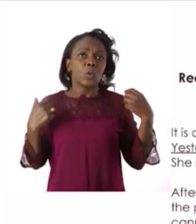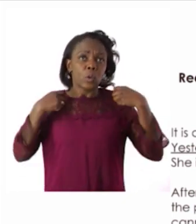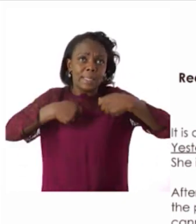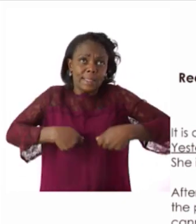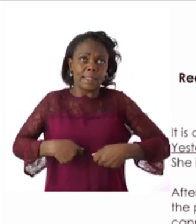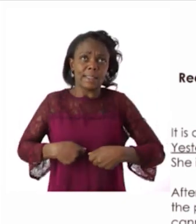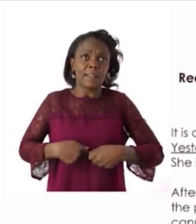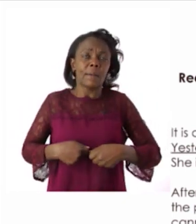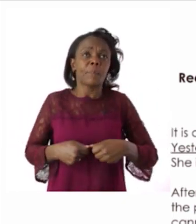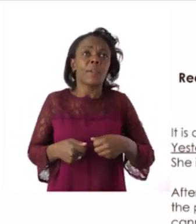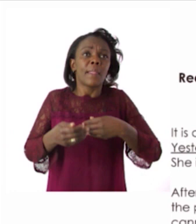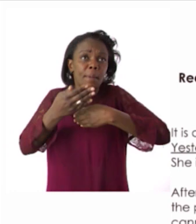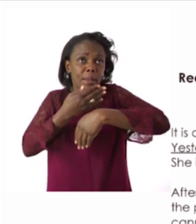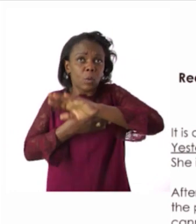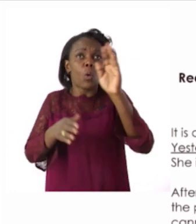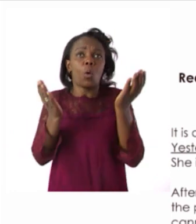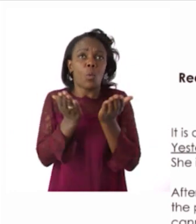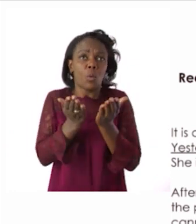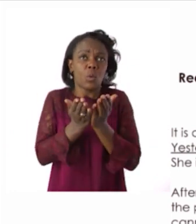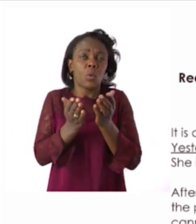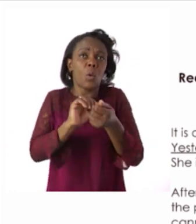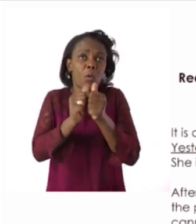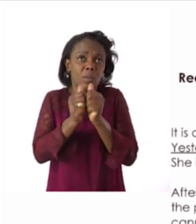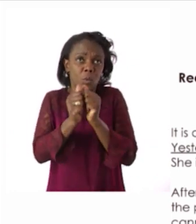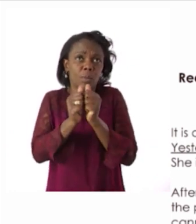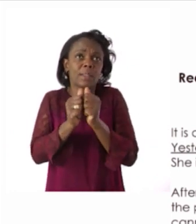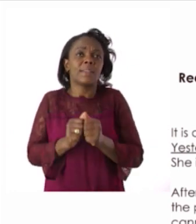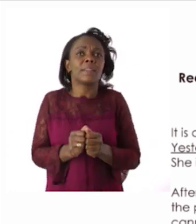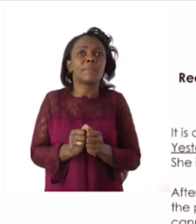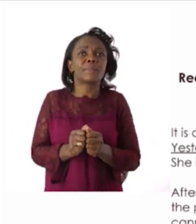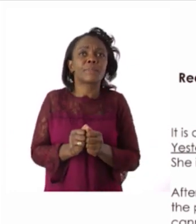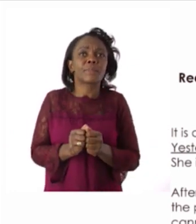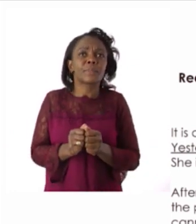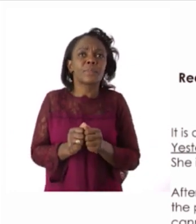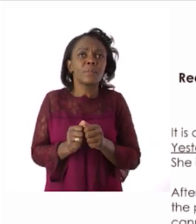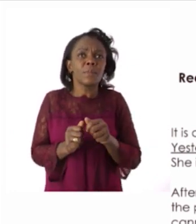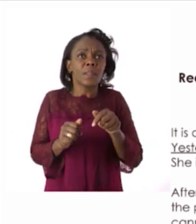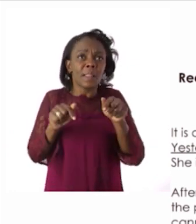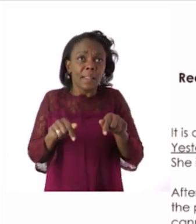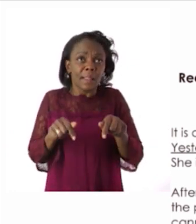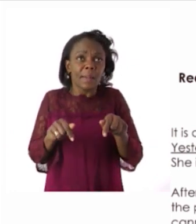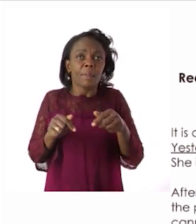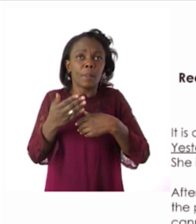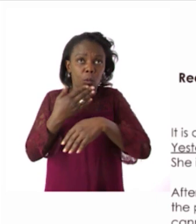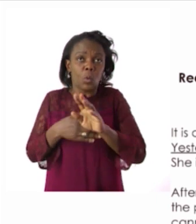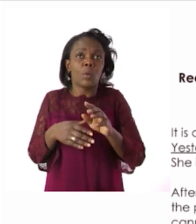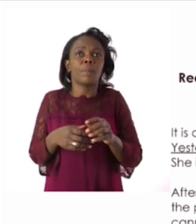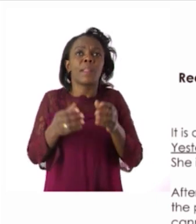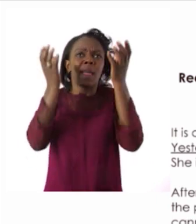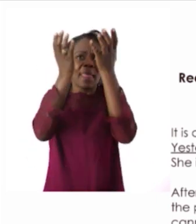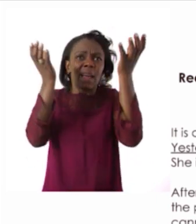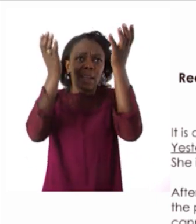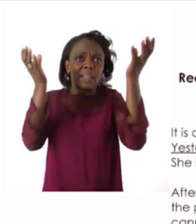wind blow? Father calls Leto to get dressed because she must go back to school for athletics